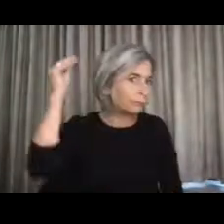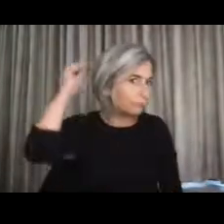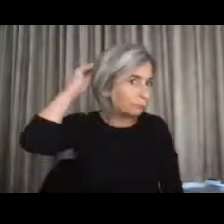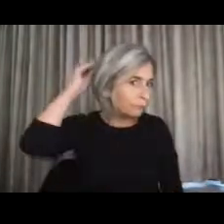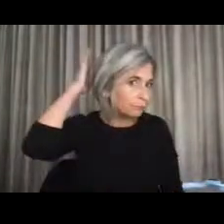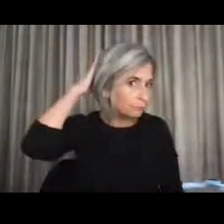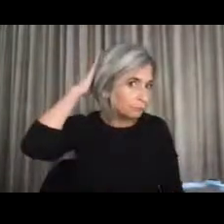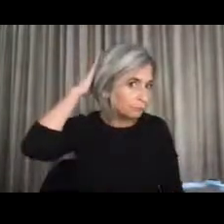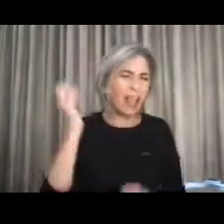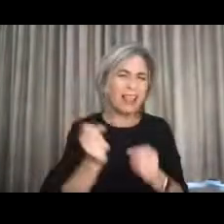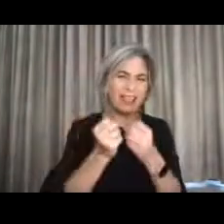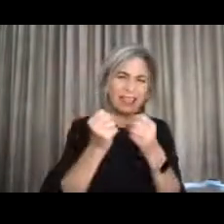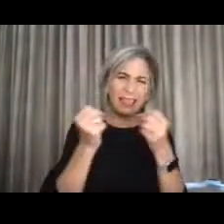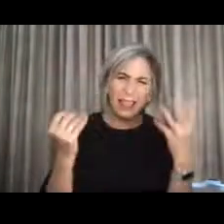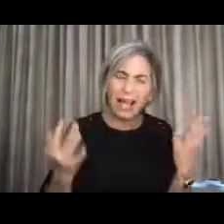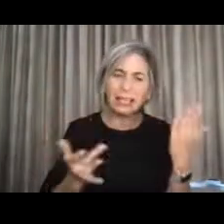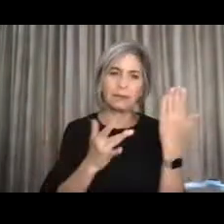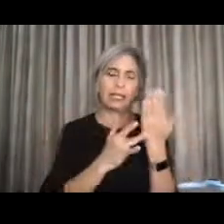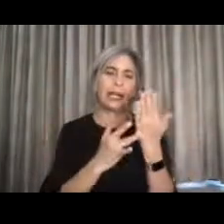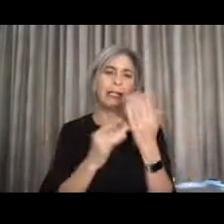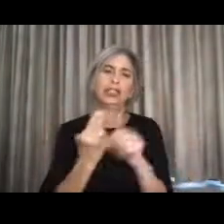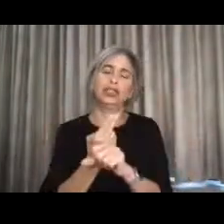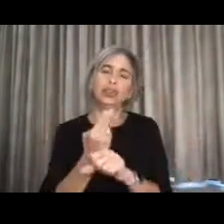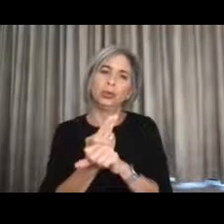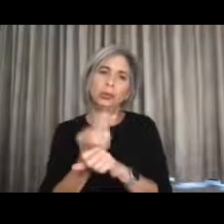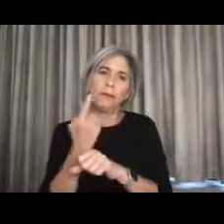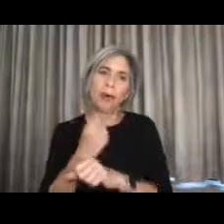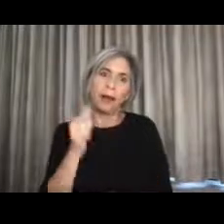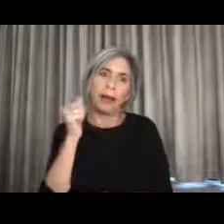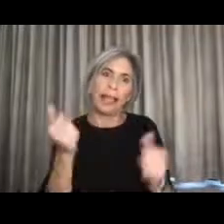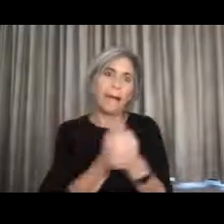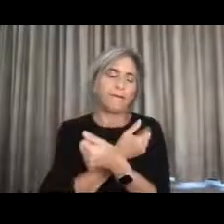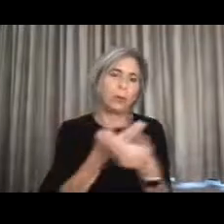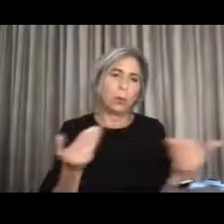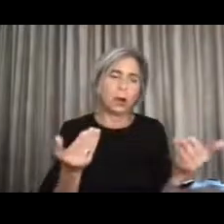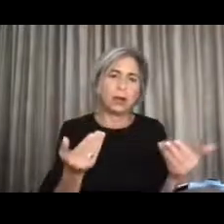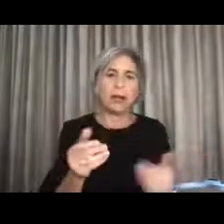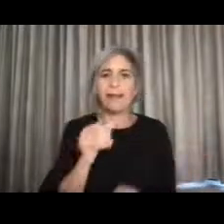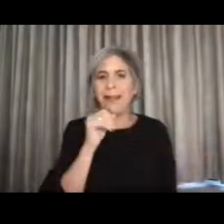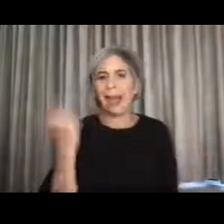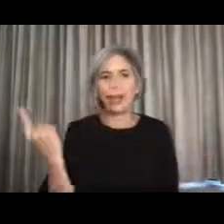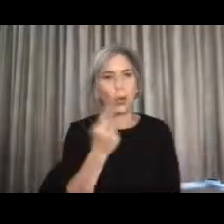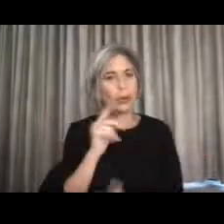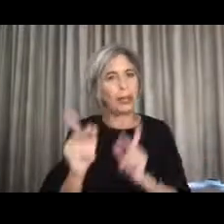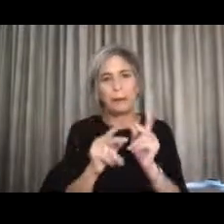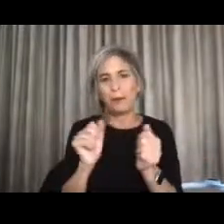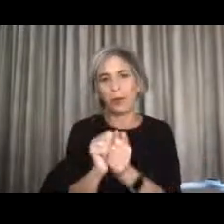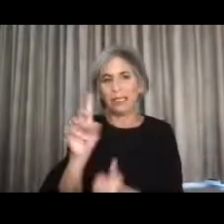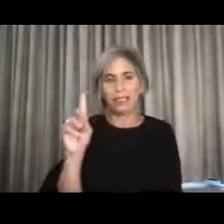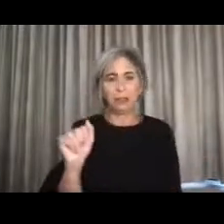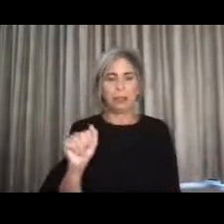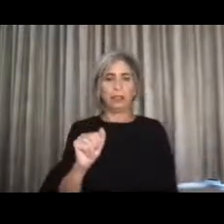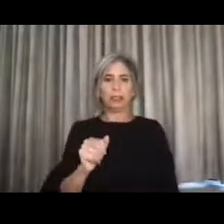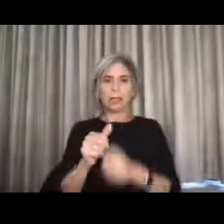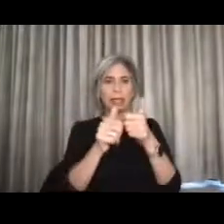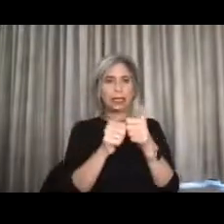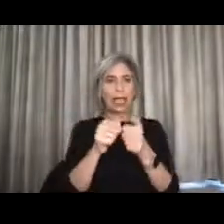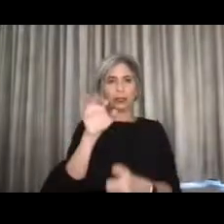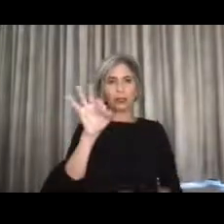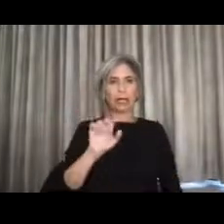lot of technology that is useful for everyone, not just individuals with disabilities. Text 911